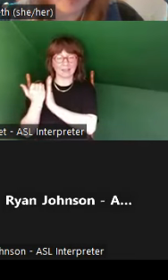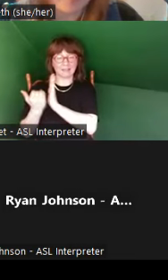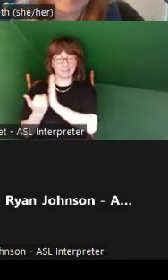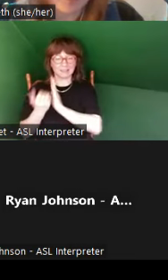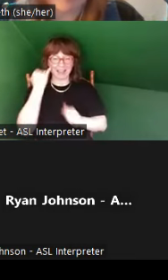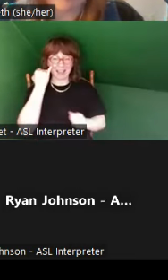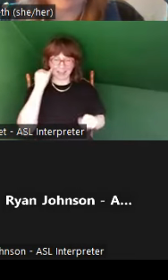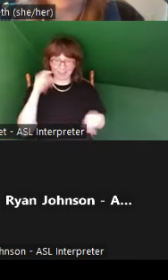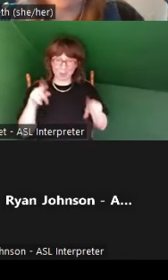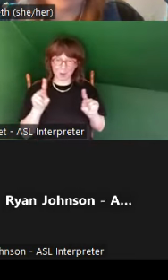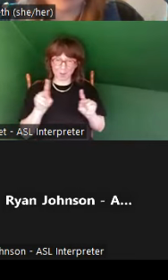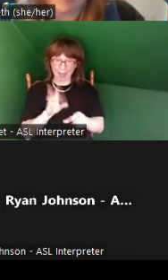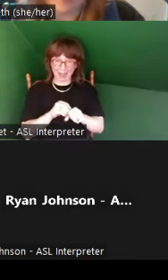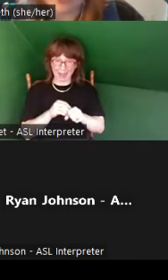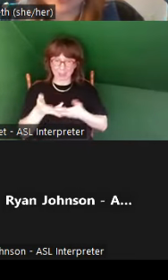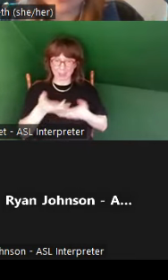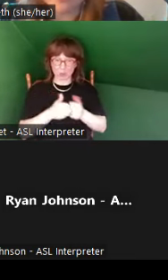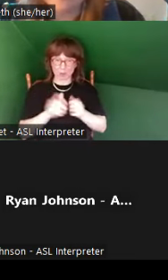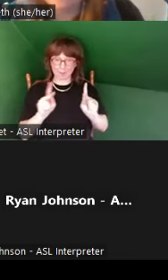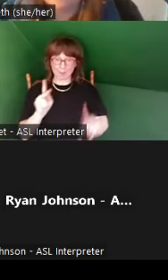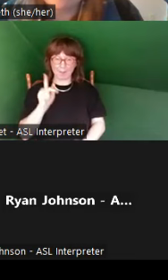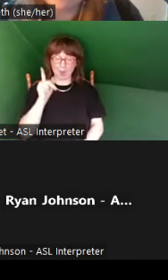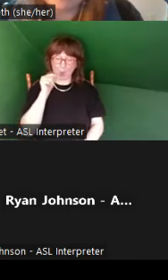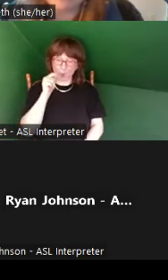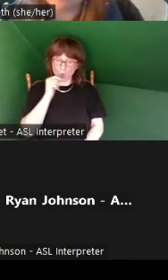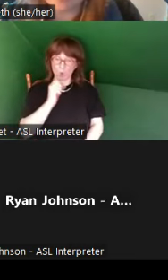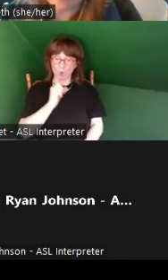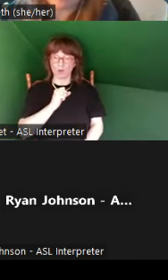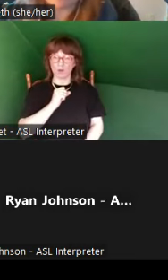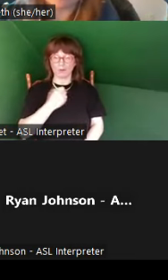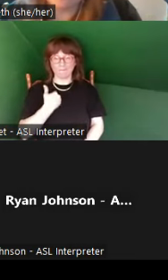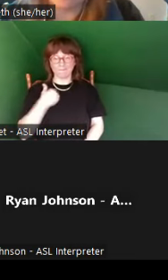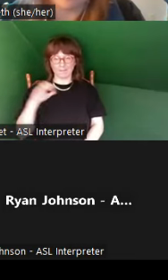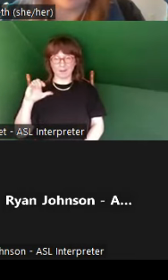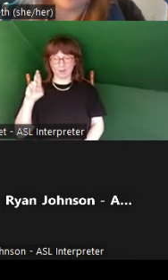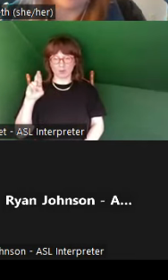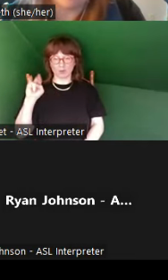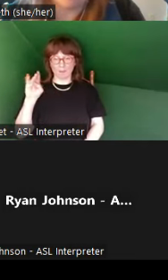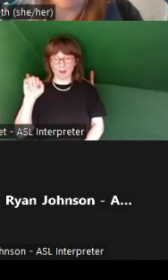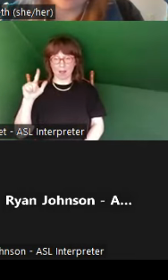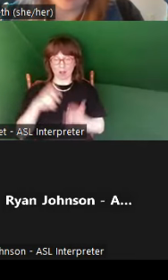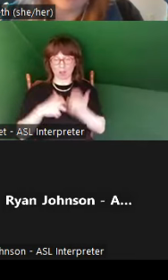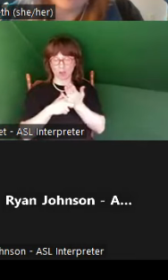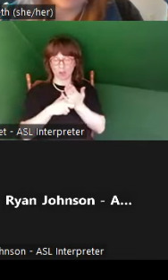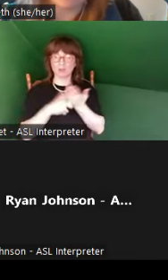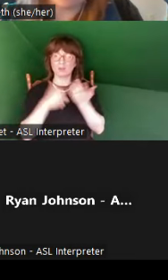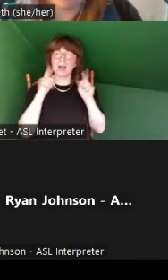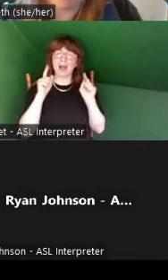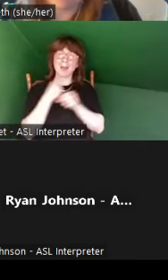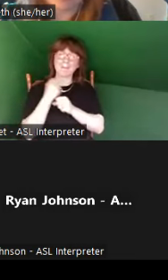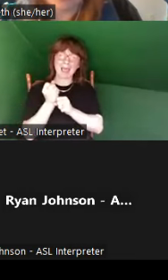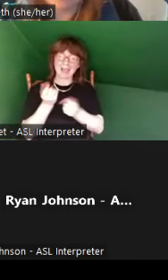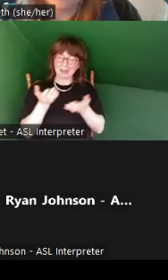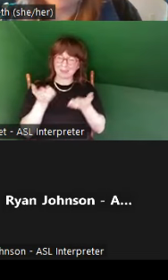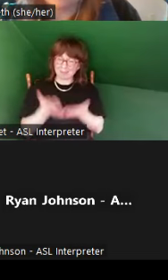to engage with victim survivors who have been criminally charged, maybe start making some materials and some targeted outreach toward